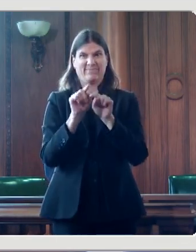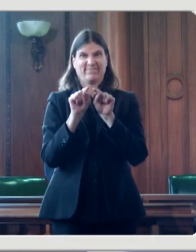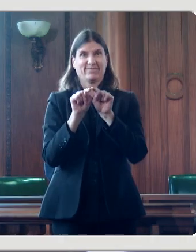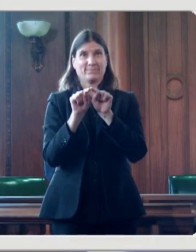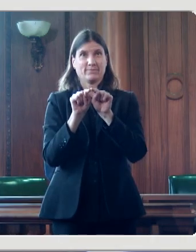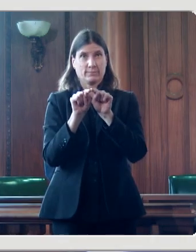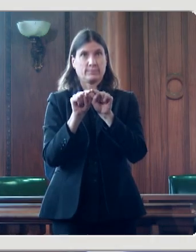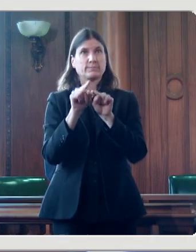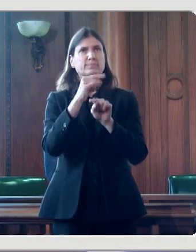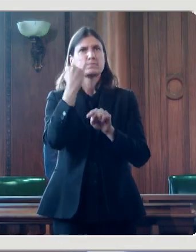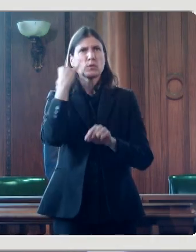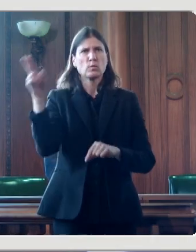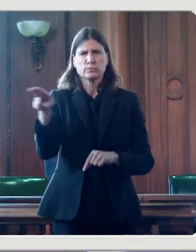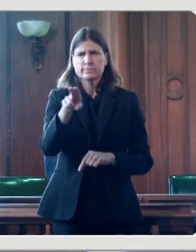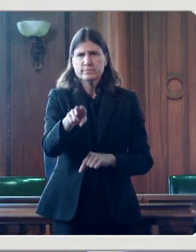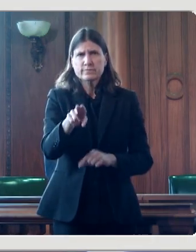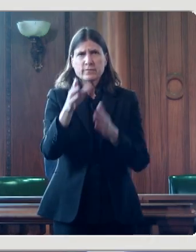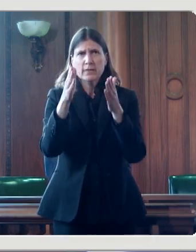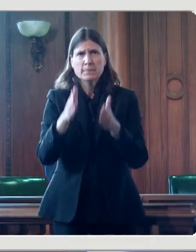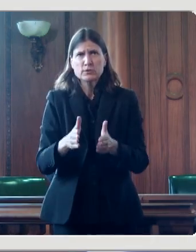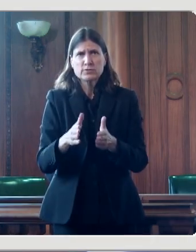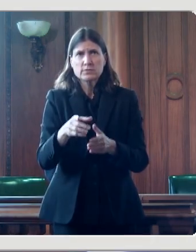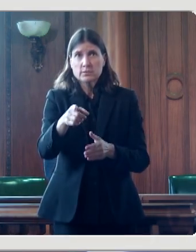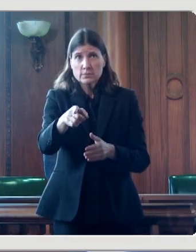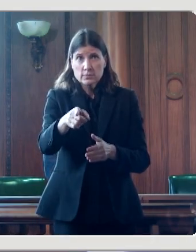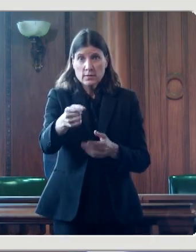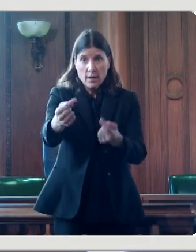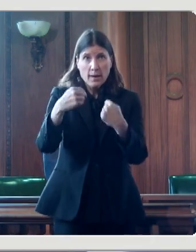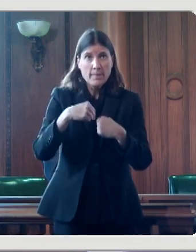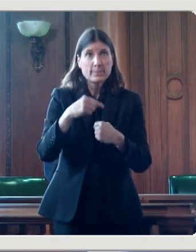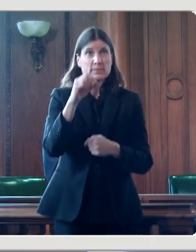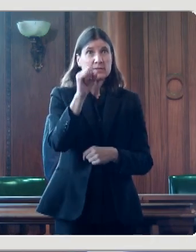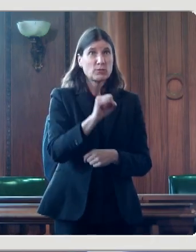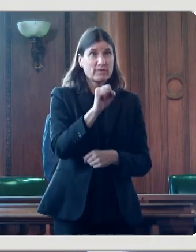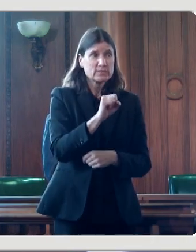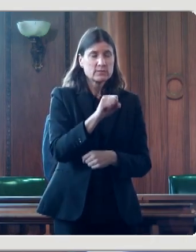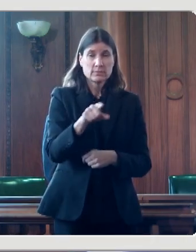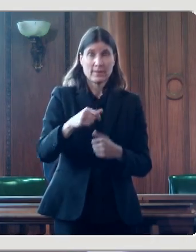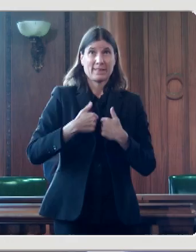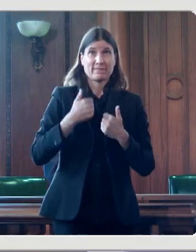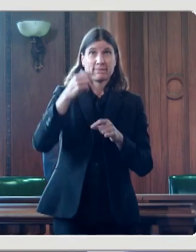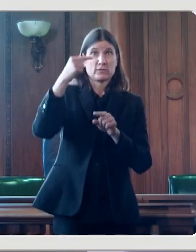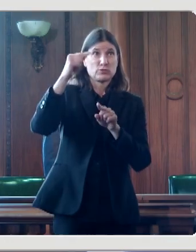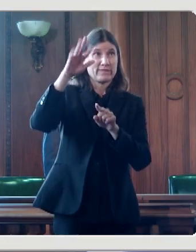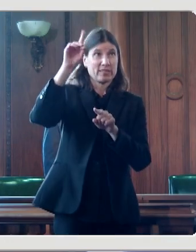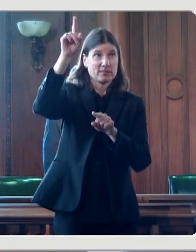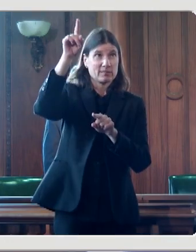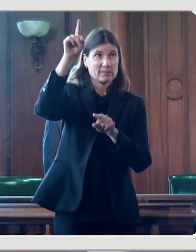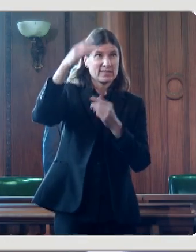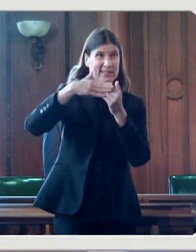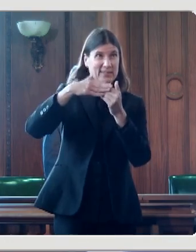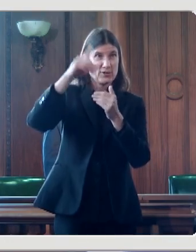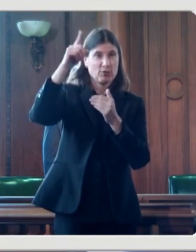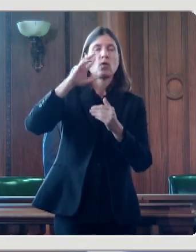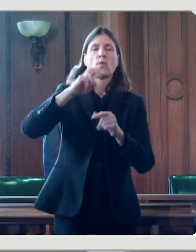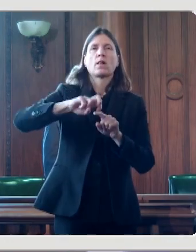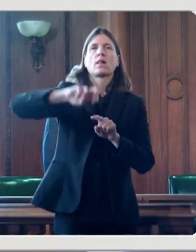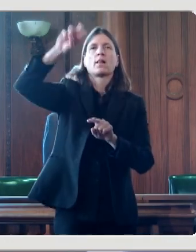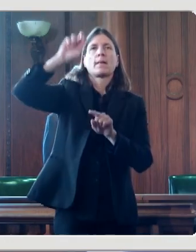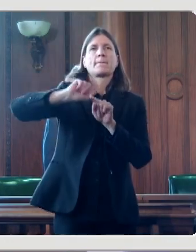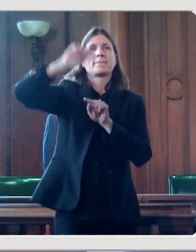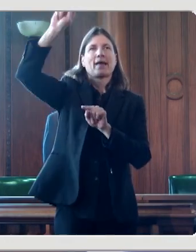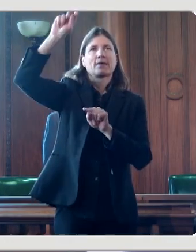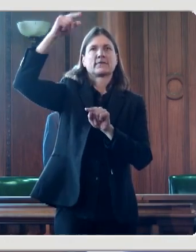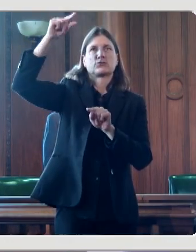their home if we judge them to be low risk at the Springfield campus, or if they're at the tail end of their illness and